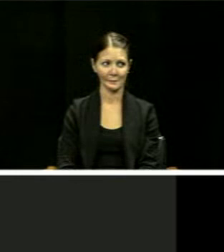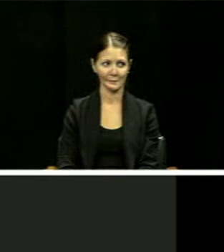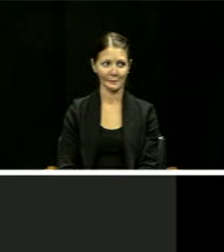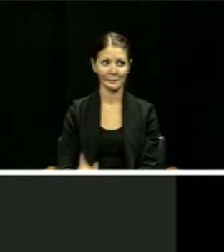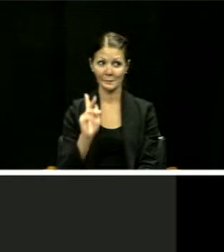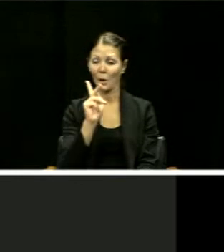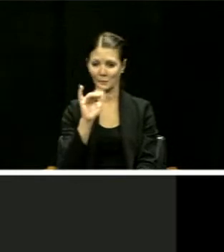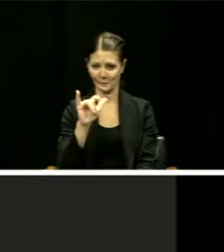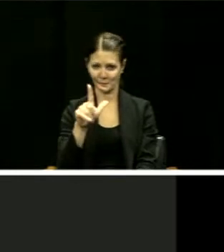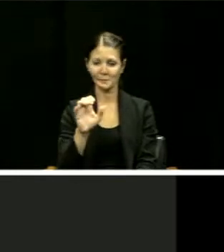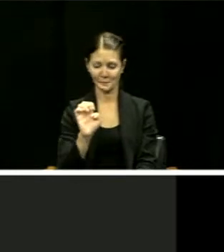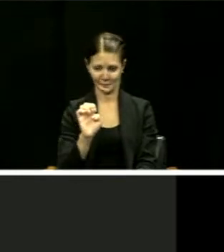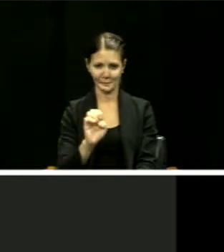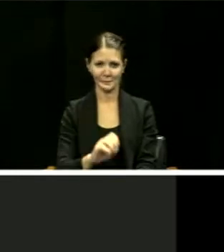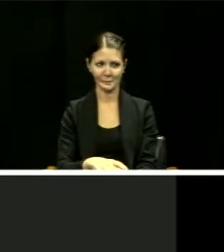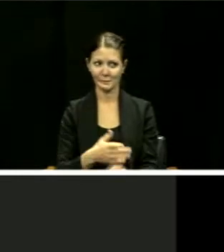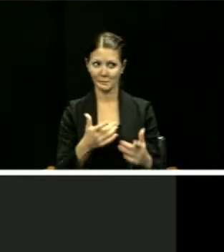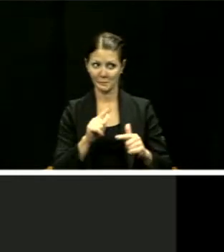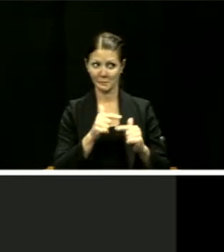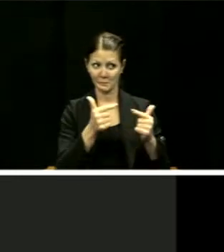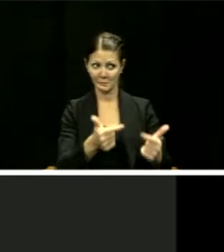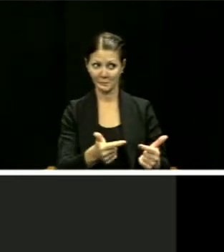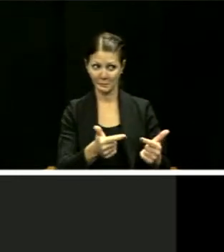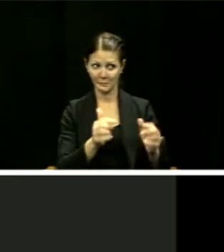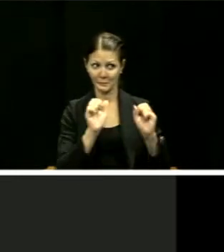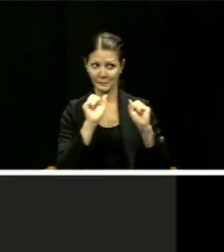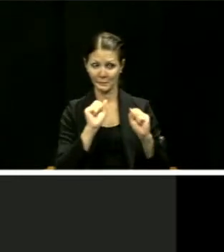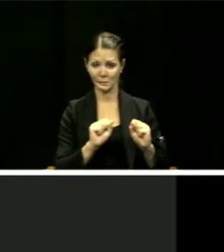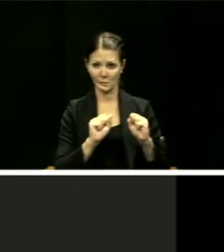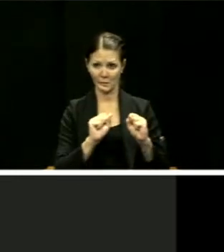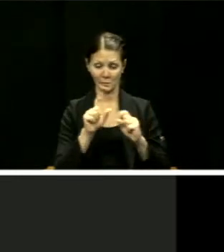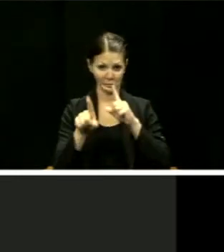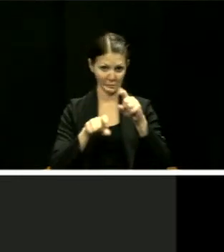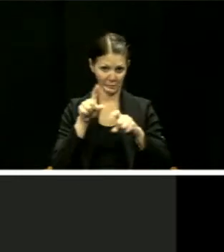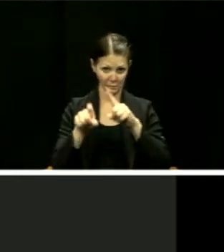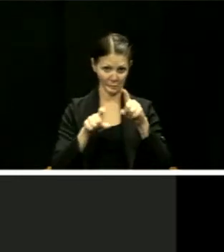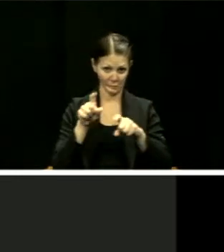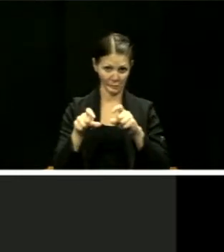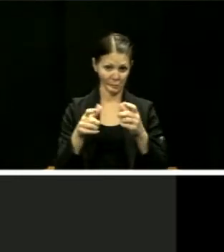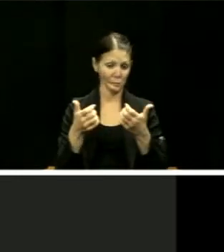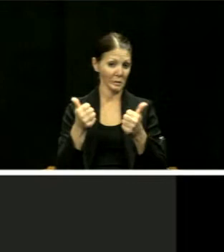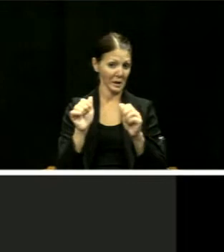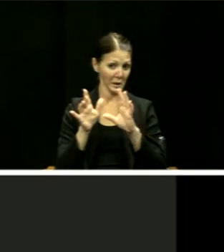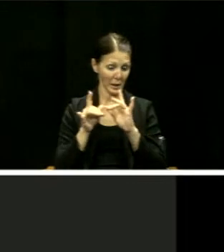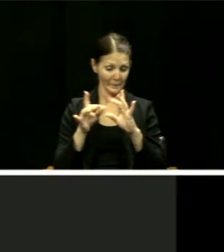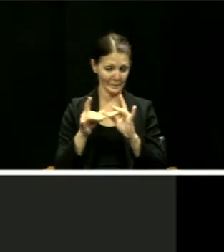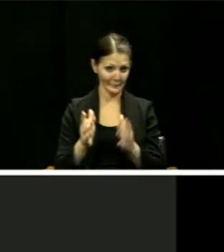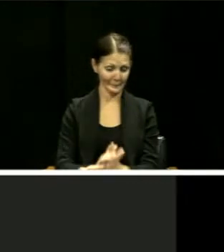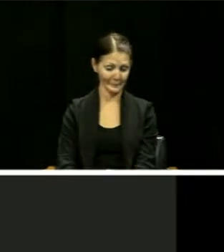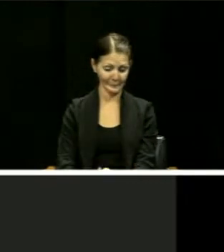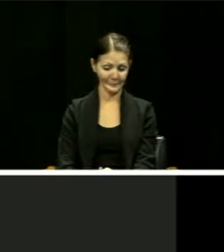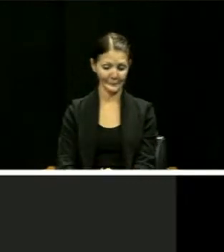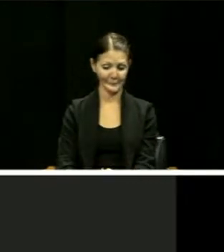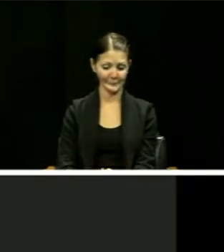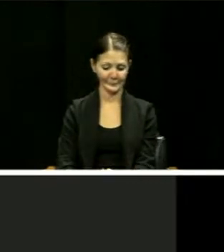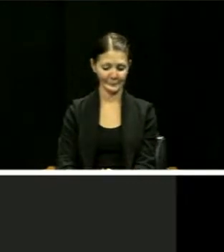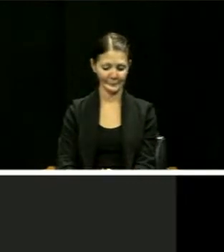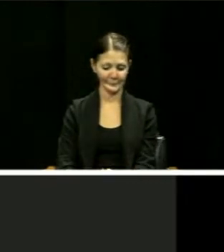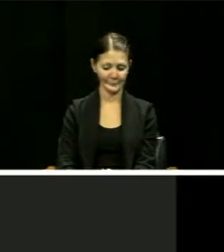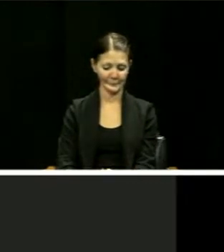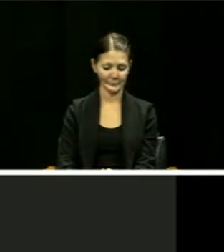Kyle, you're more than welcome to unmute your line and ask any questions or make any comments.